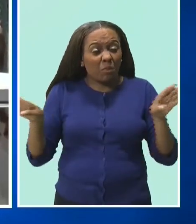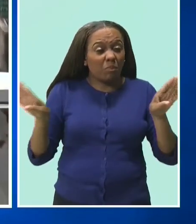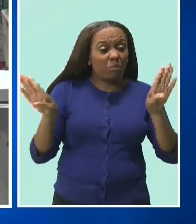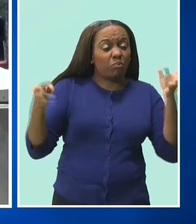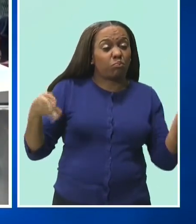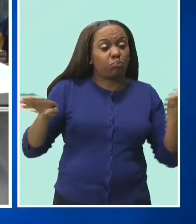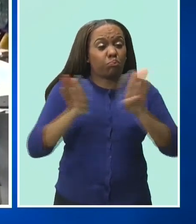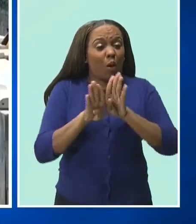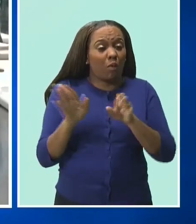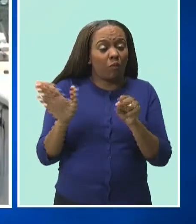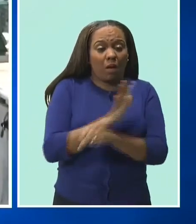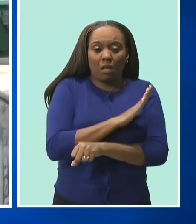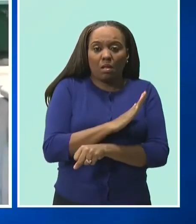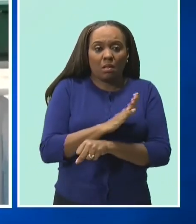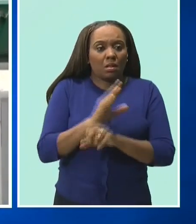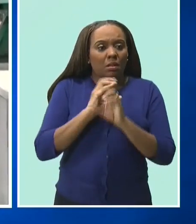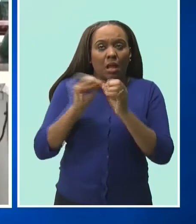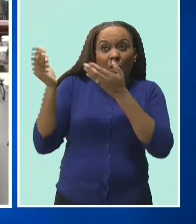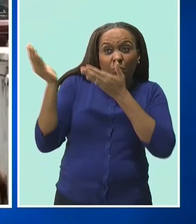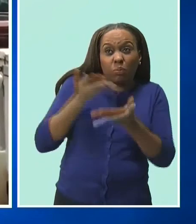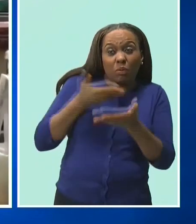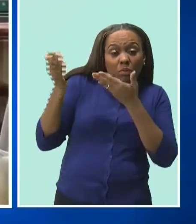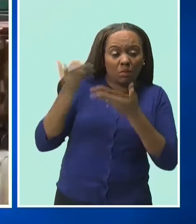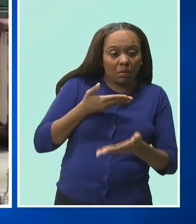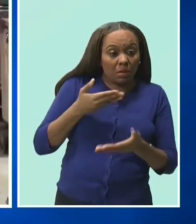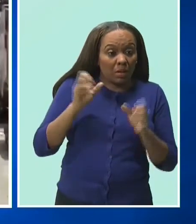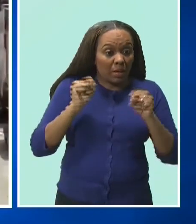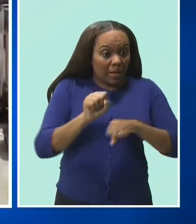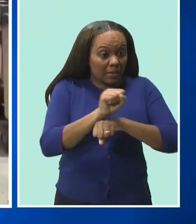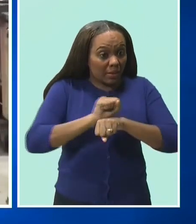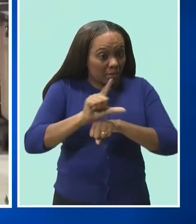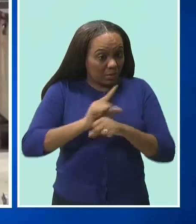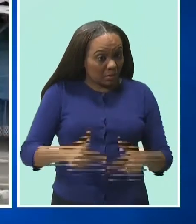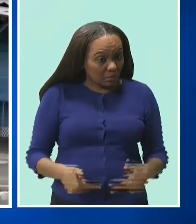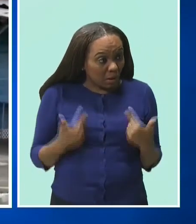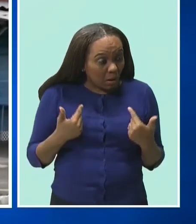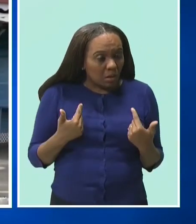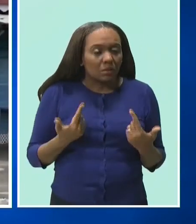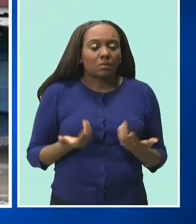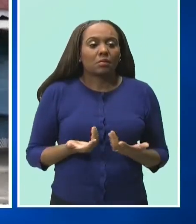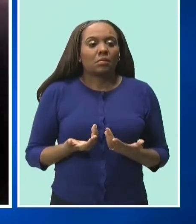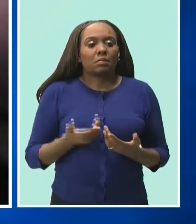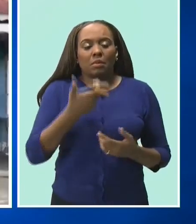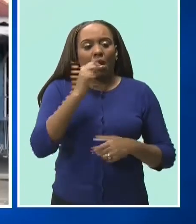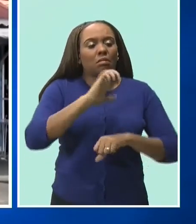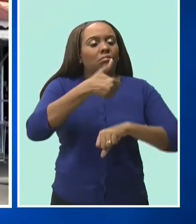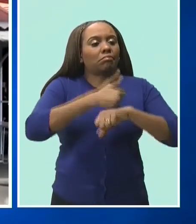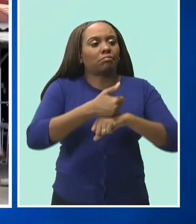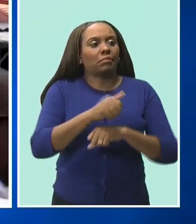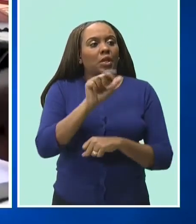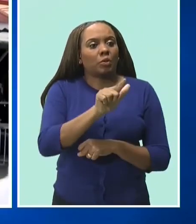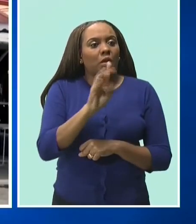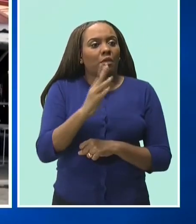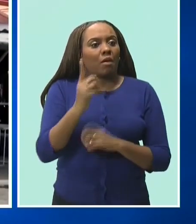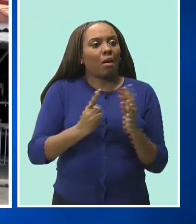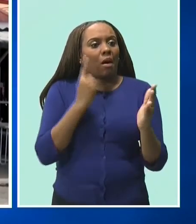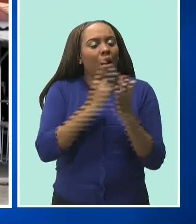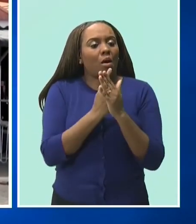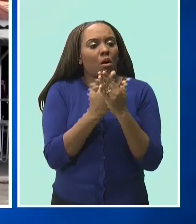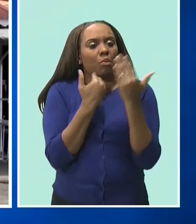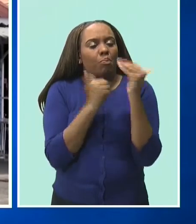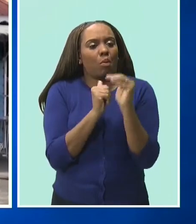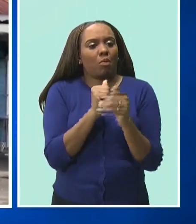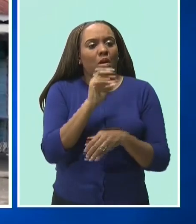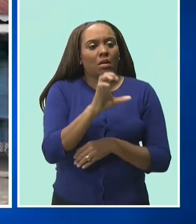down and no products could be imported was raised. Upon implementation of the 24-hour curfew, the Agriculture